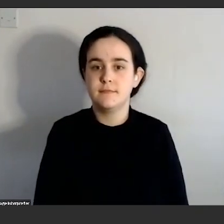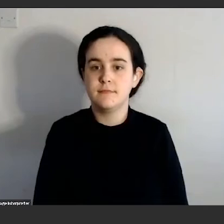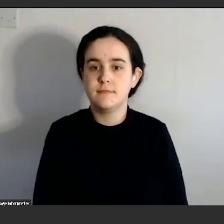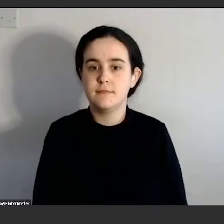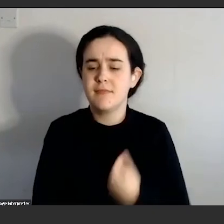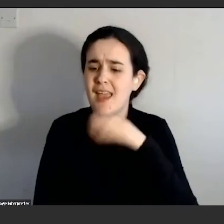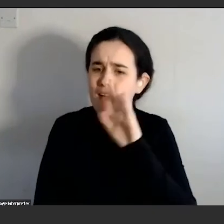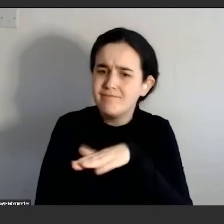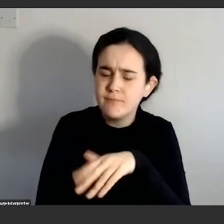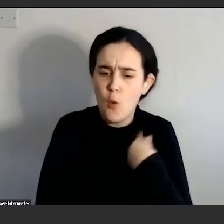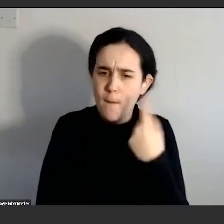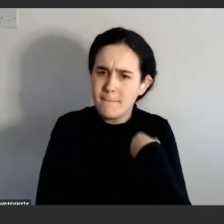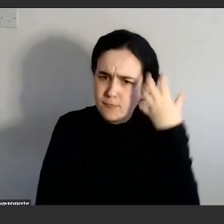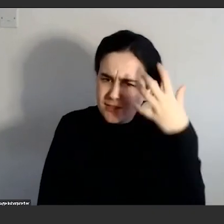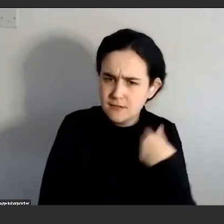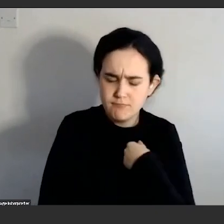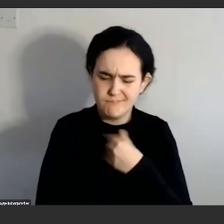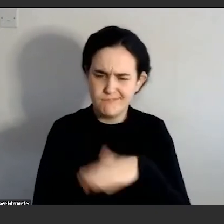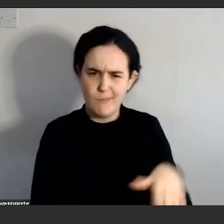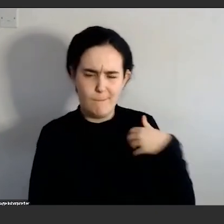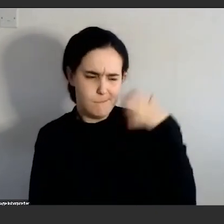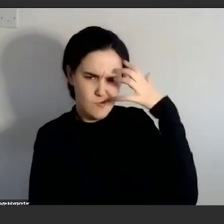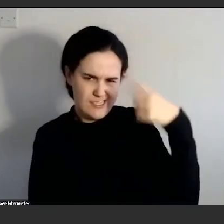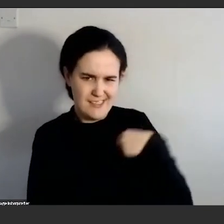I didn't plan to have a child with different abilities.